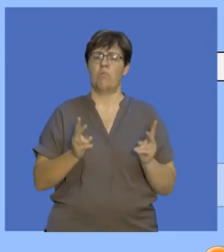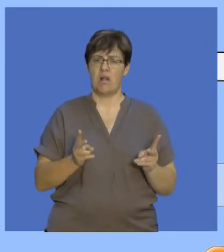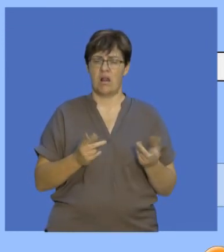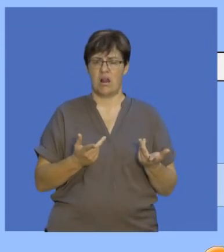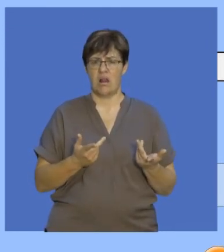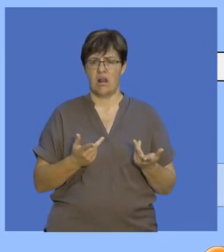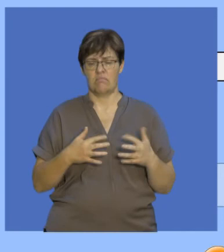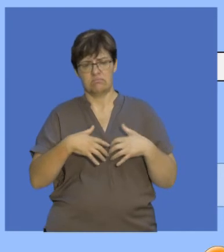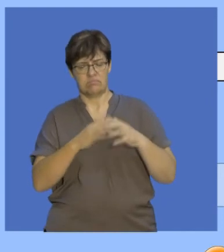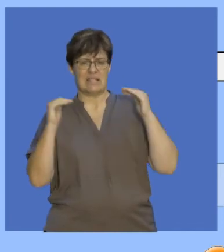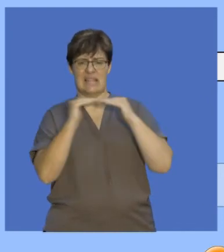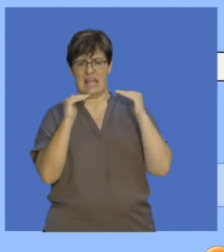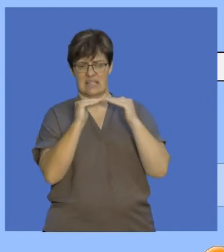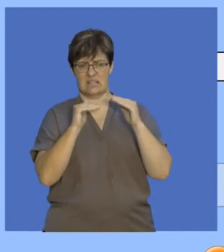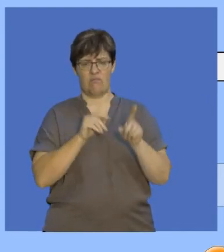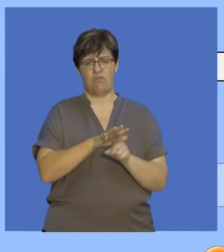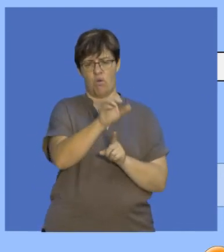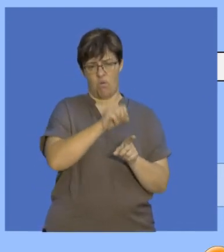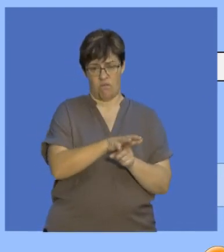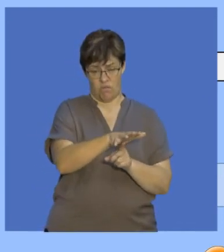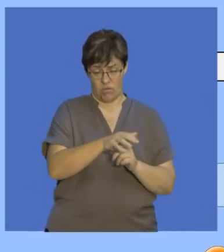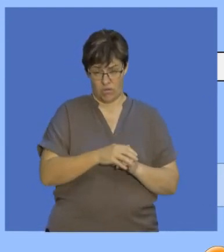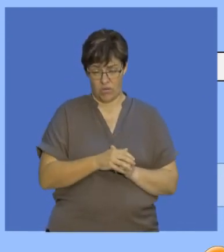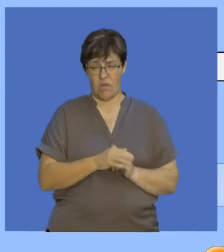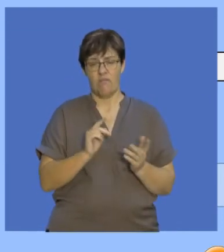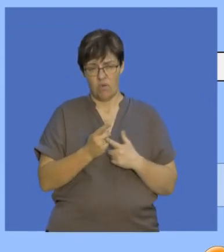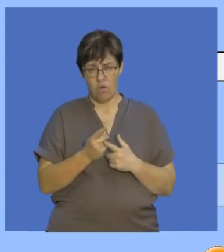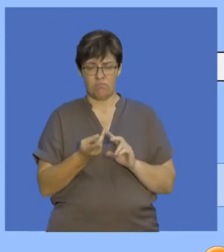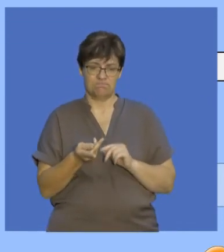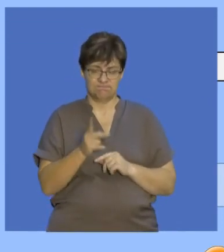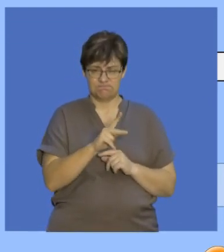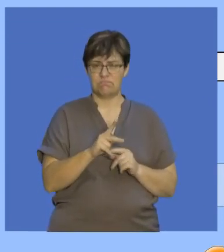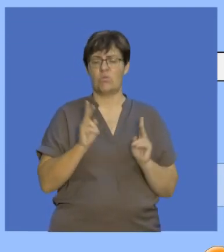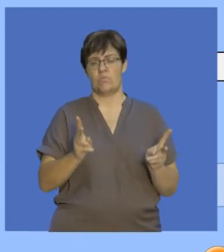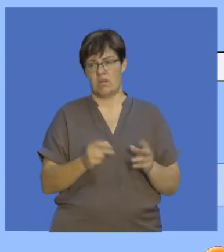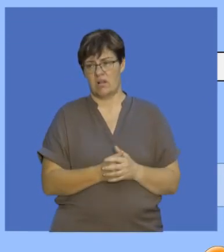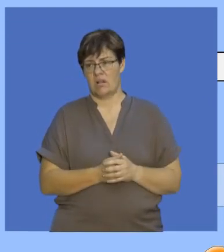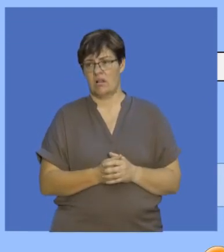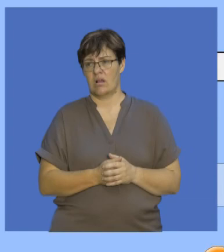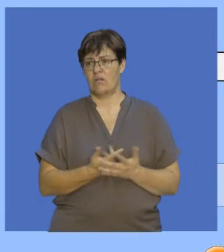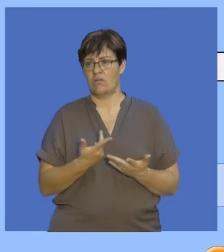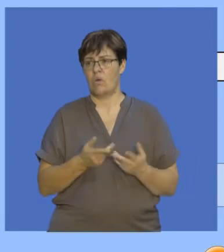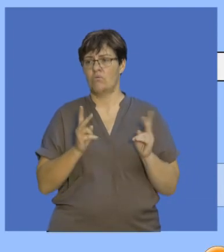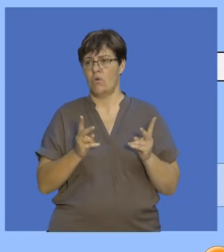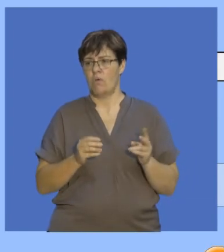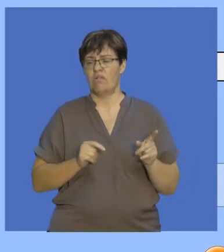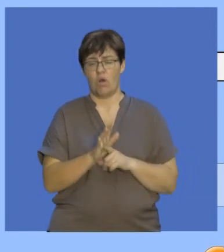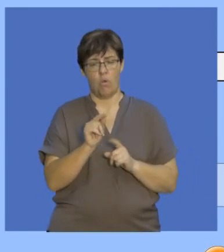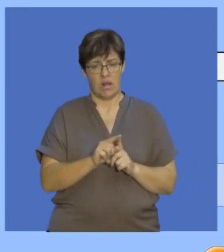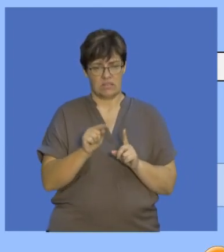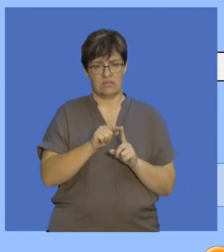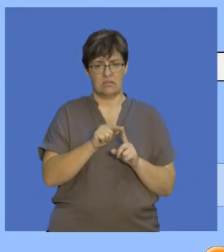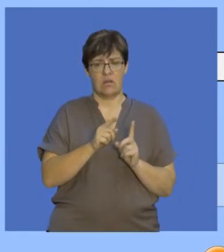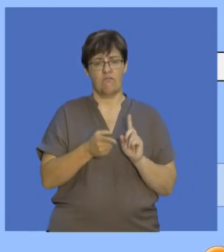current flow, which is what is standard. So we understand the flow of current with respect to conventional flow. Let's show the conventional